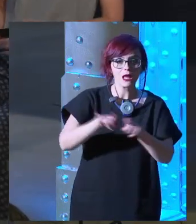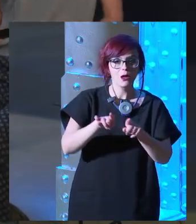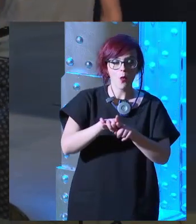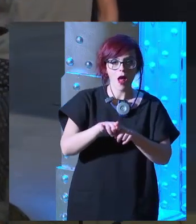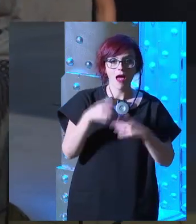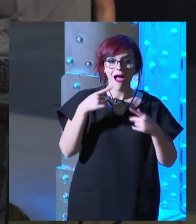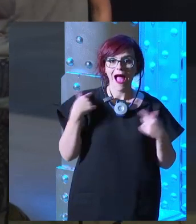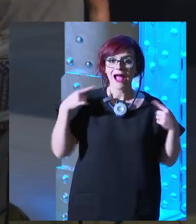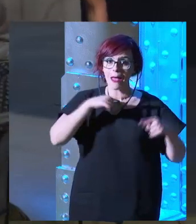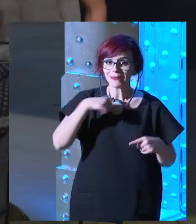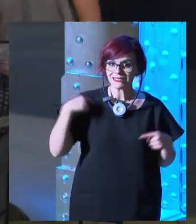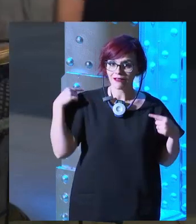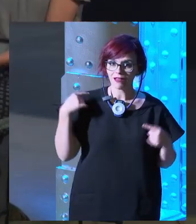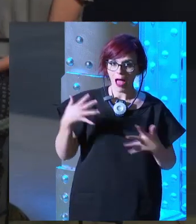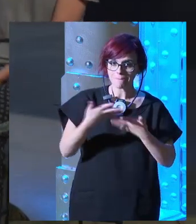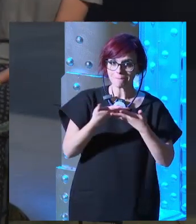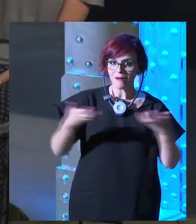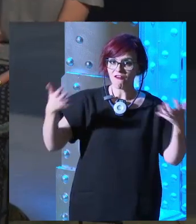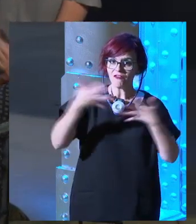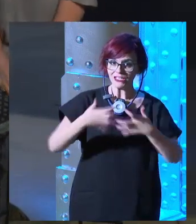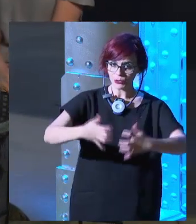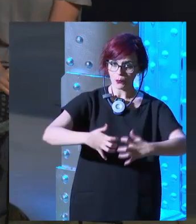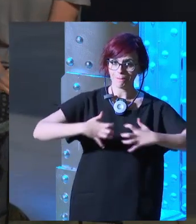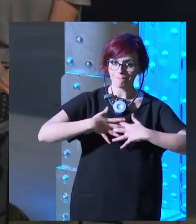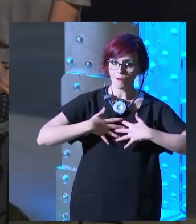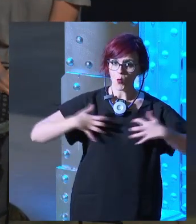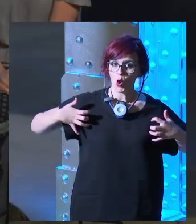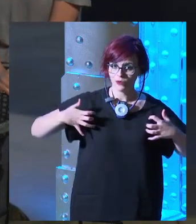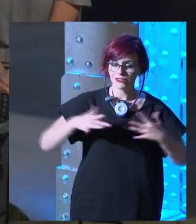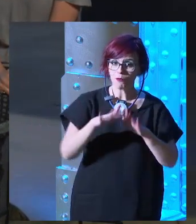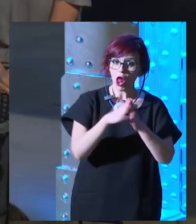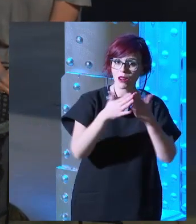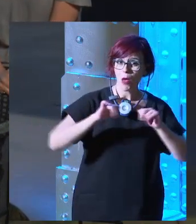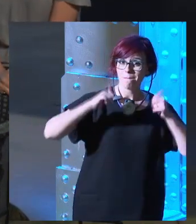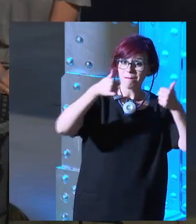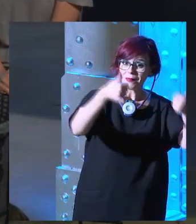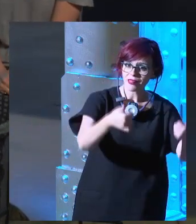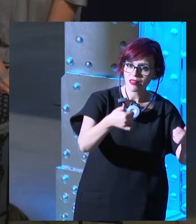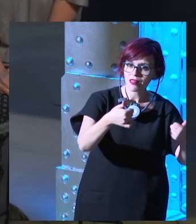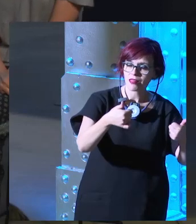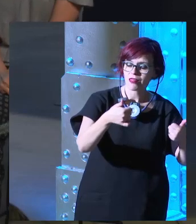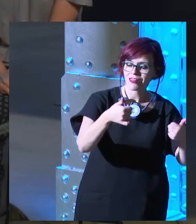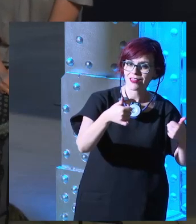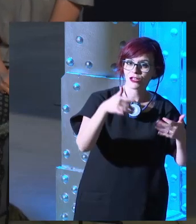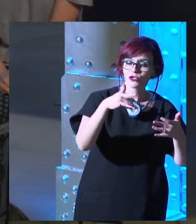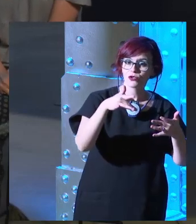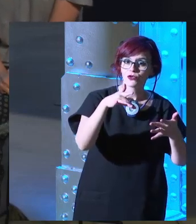Anyway, the beginning of the book is, why is the measure of love